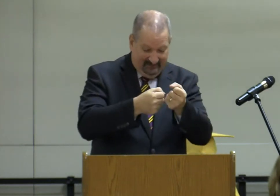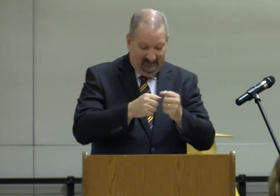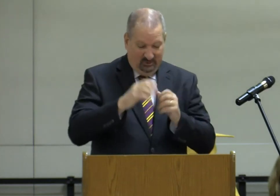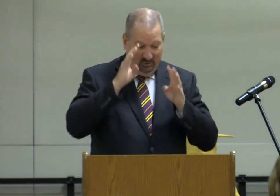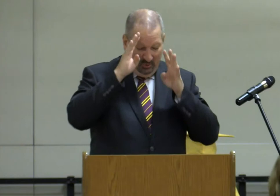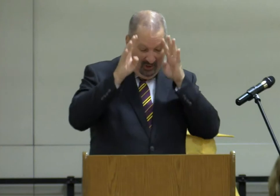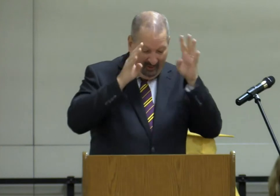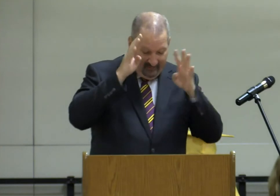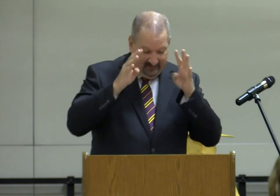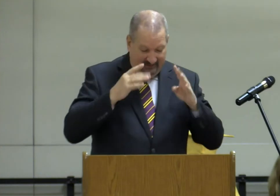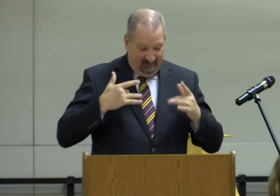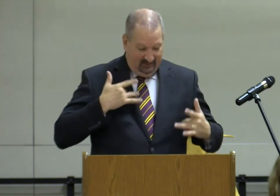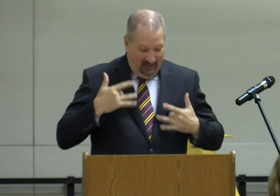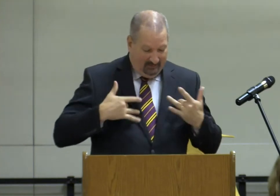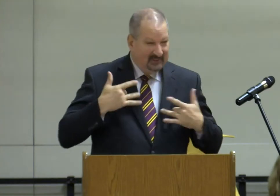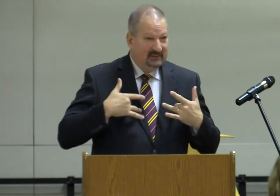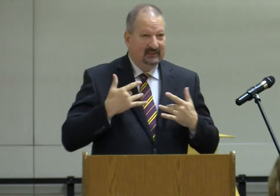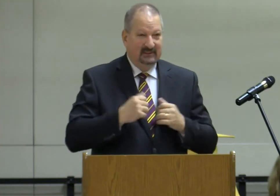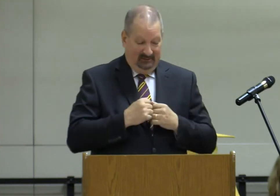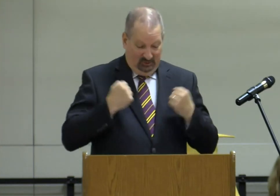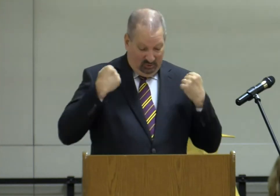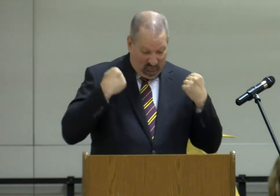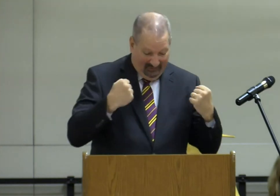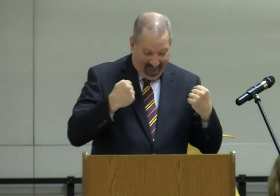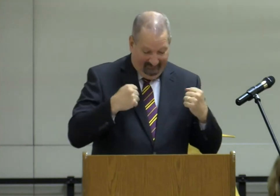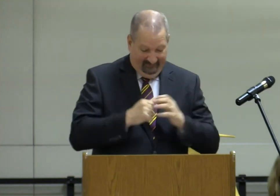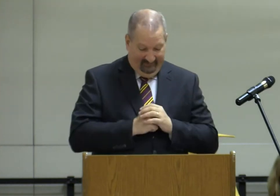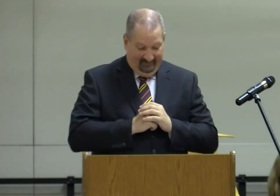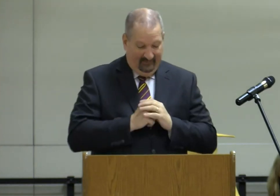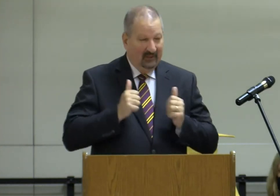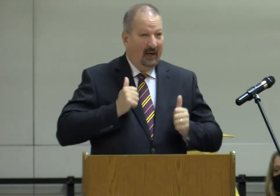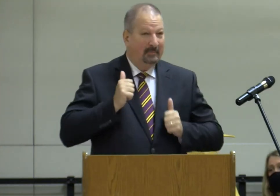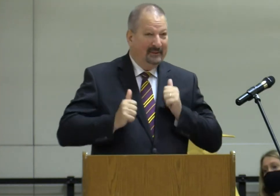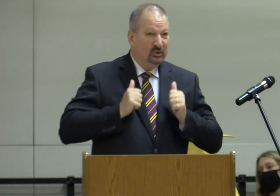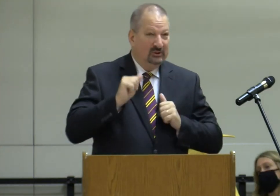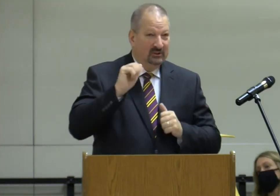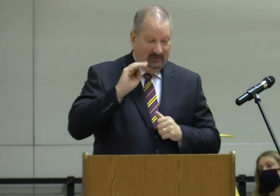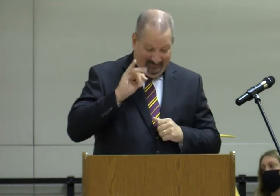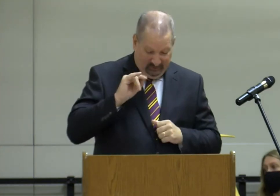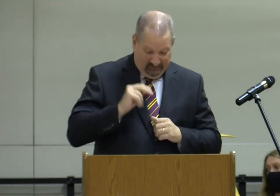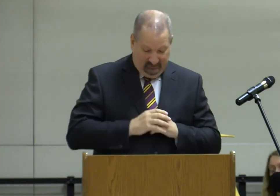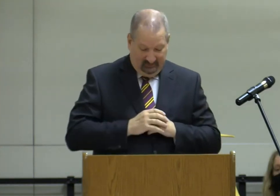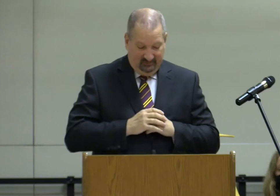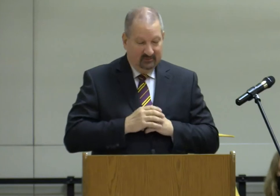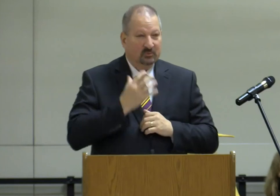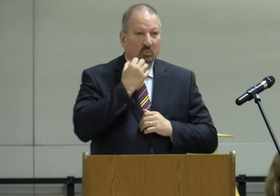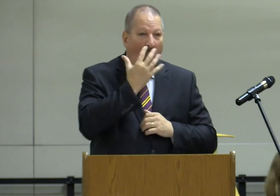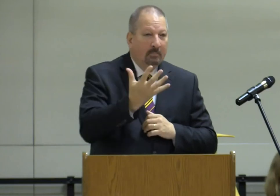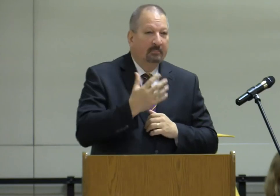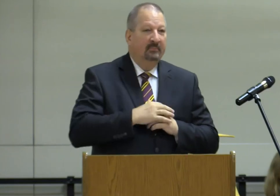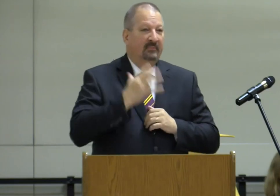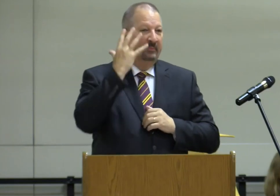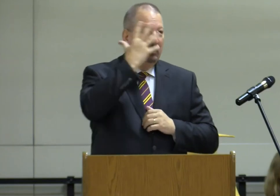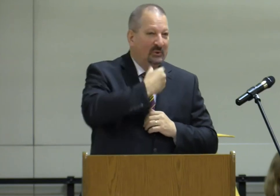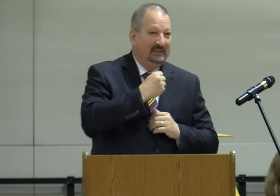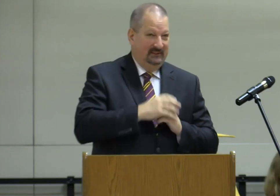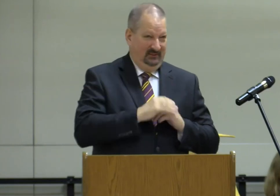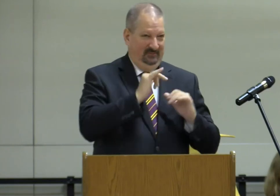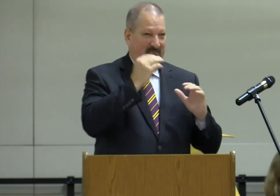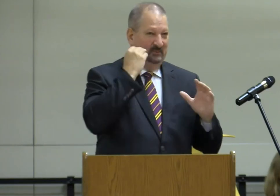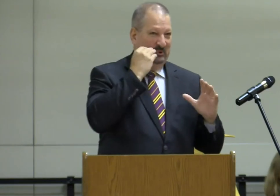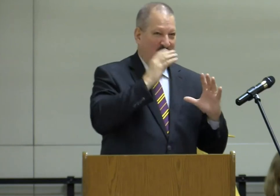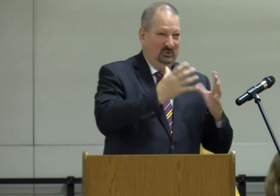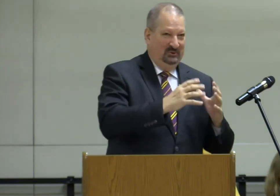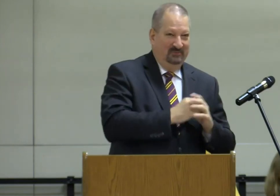passion, confidence, creativity, excitement, strength, ambition,